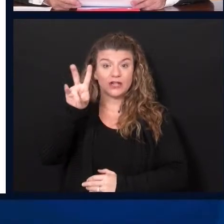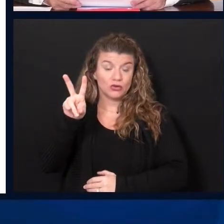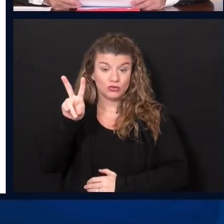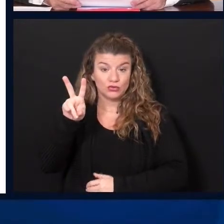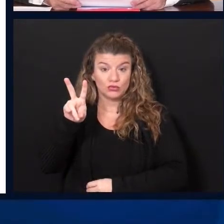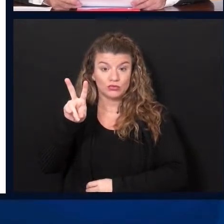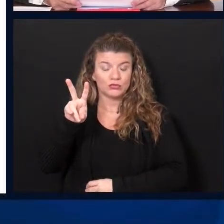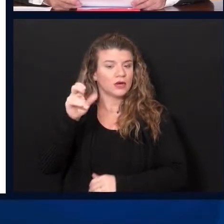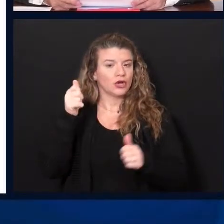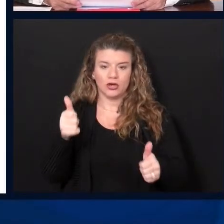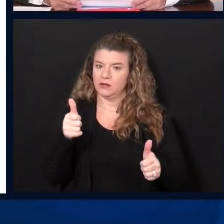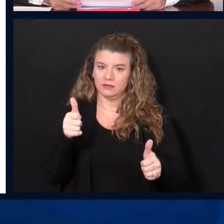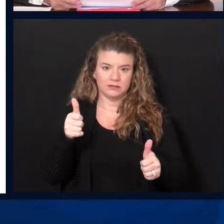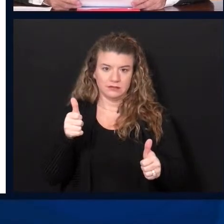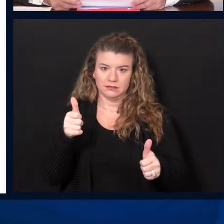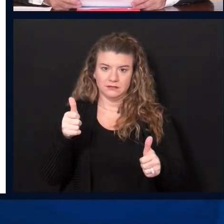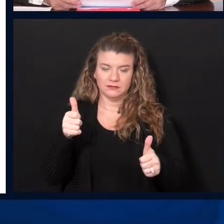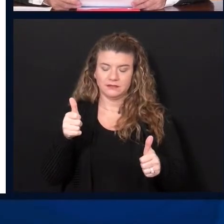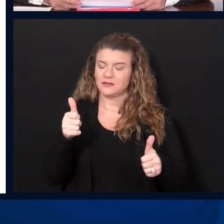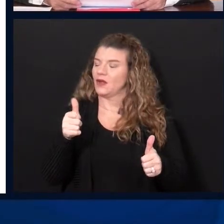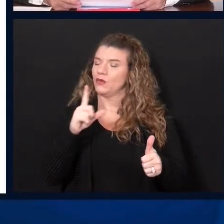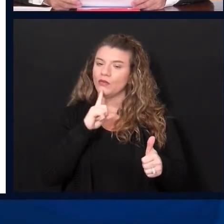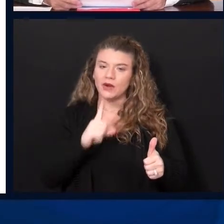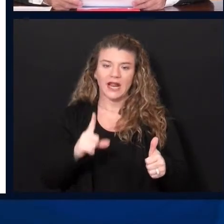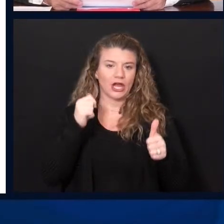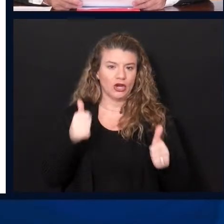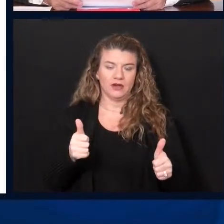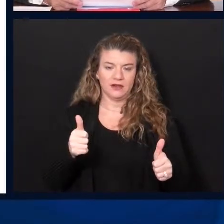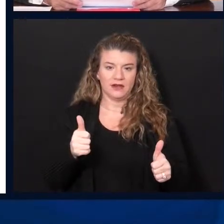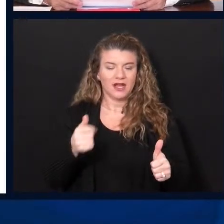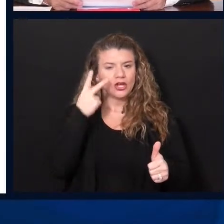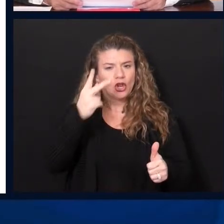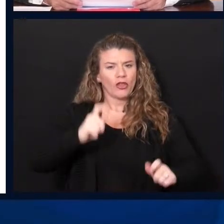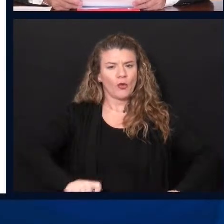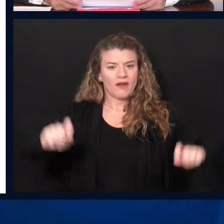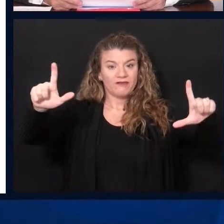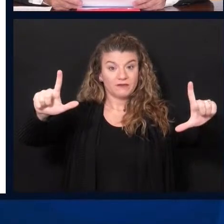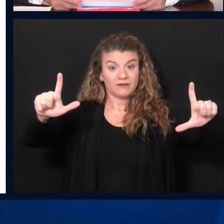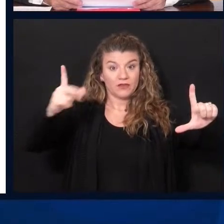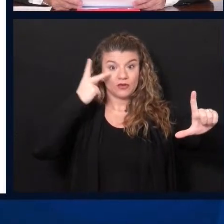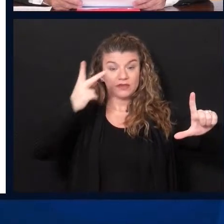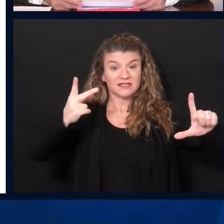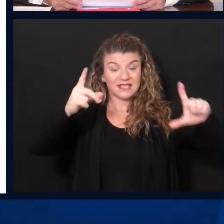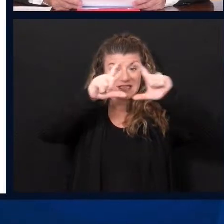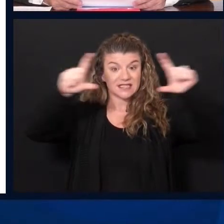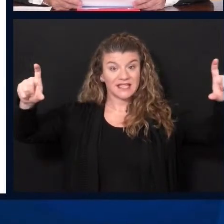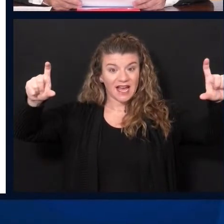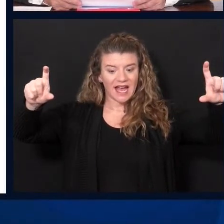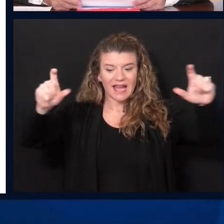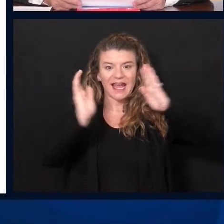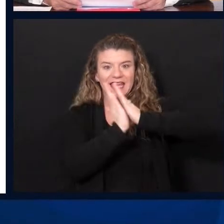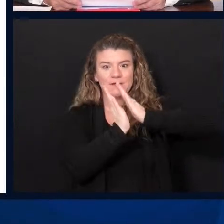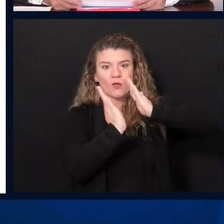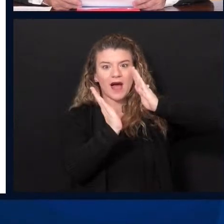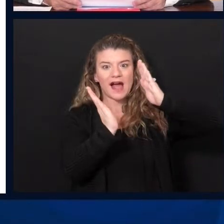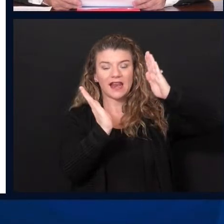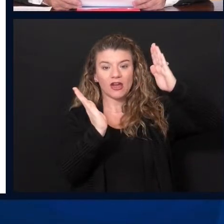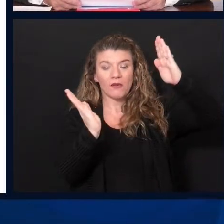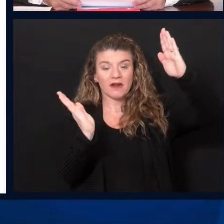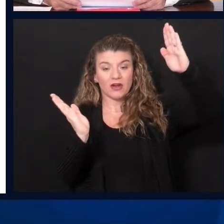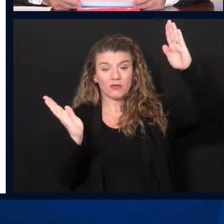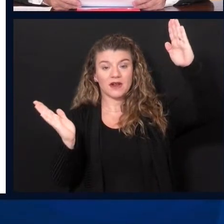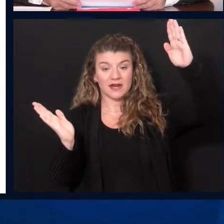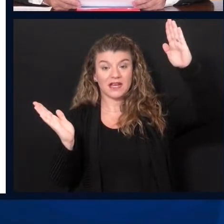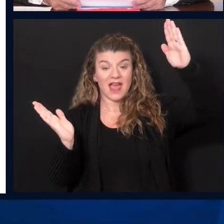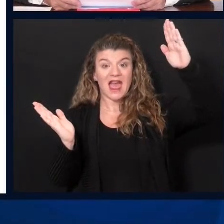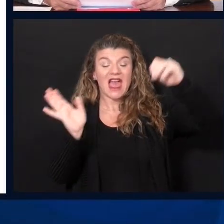98,782. Good. Really good. Put the graph up, Jordan. You've got that. You see it. It just keeps widening and widening and